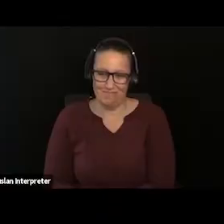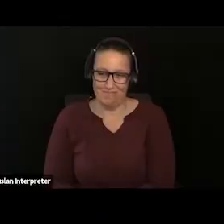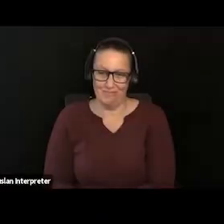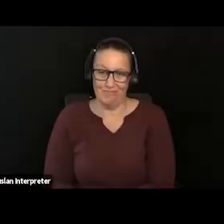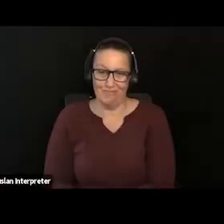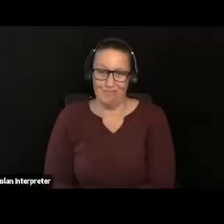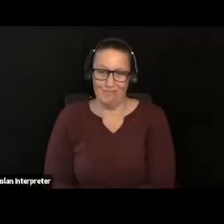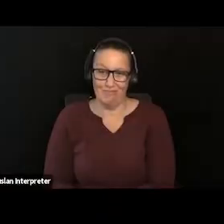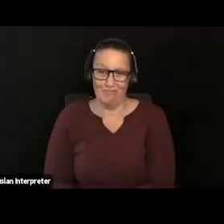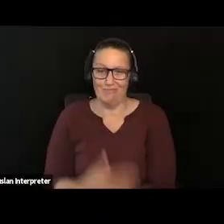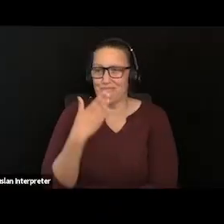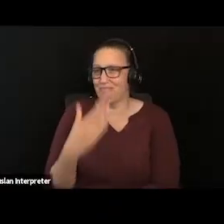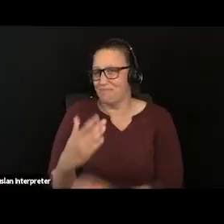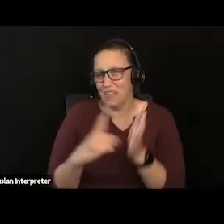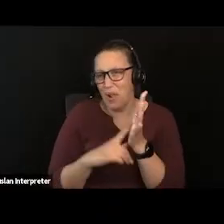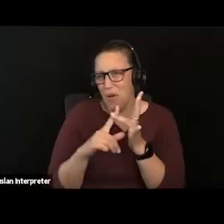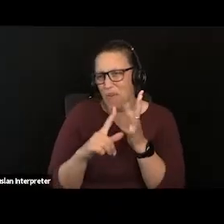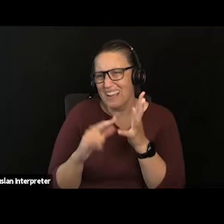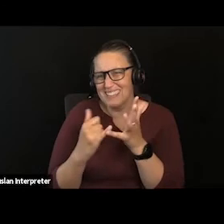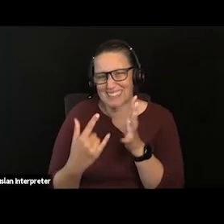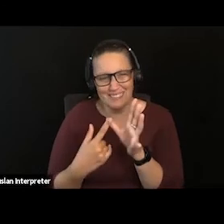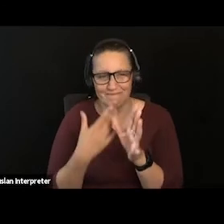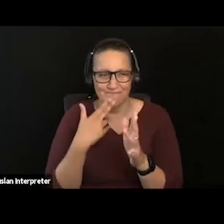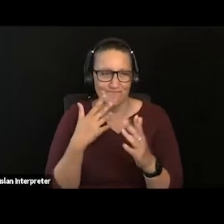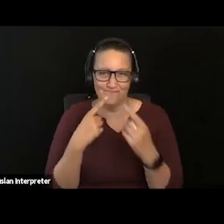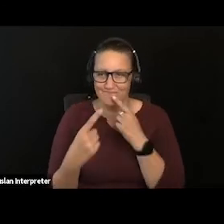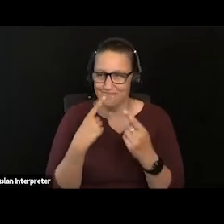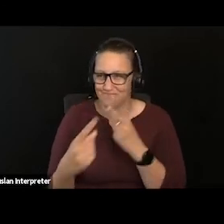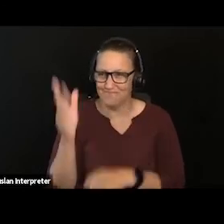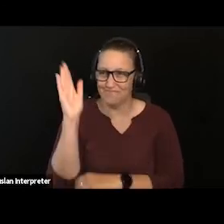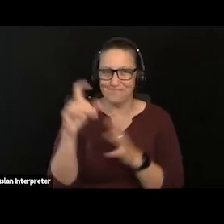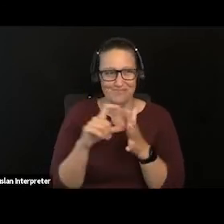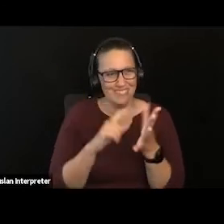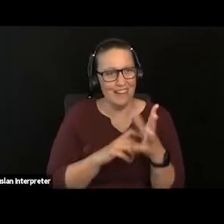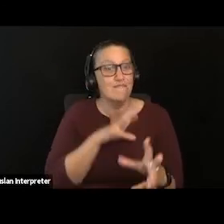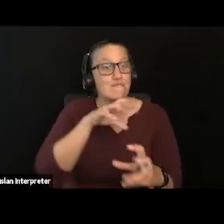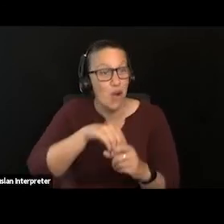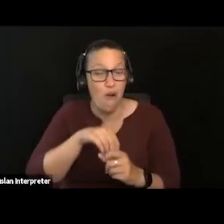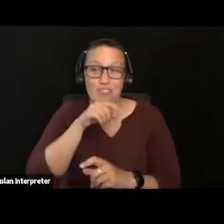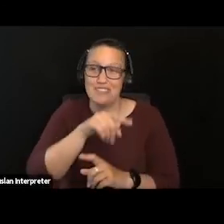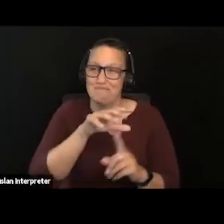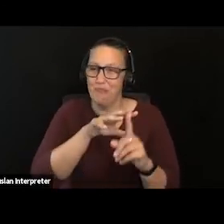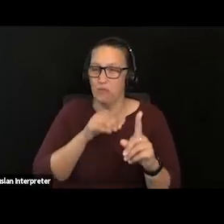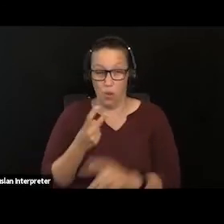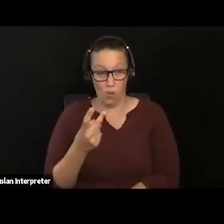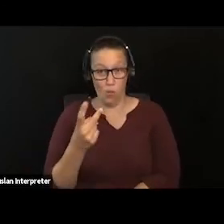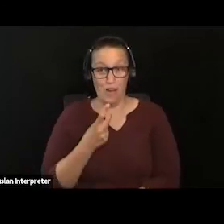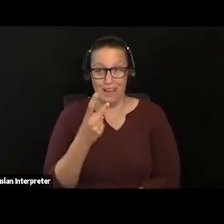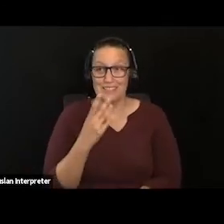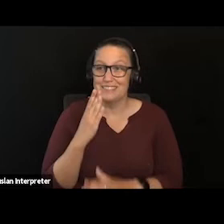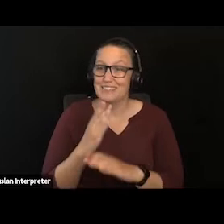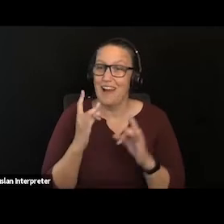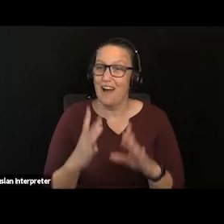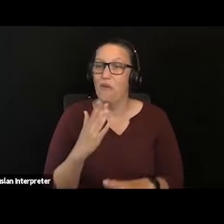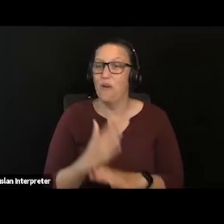Thank you very much, Louisa, for that introduction and for presenting all the data that actually went into this model that we started working on a couple of years back.